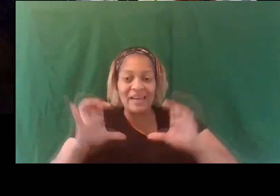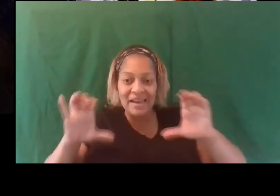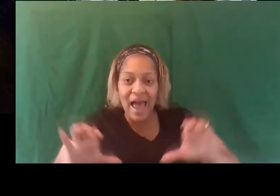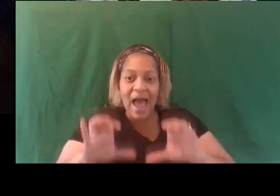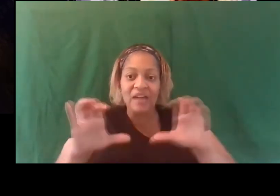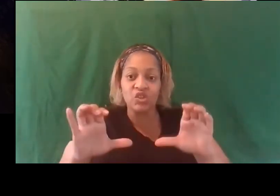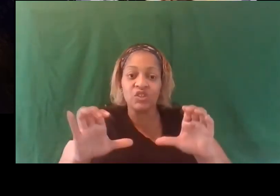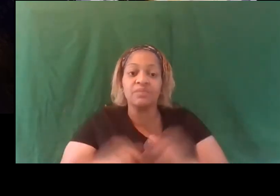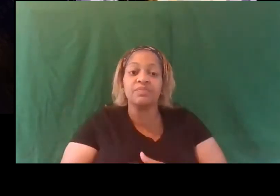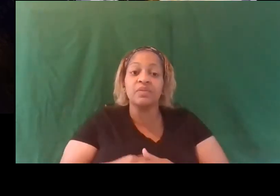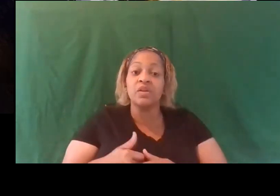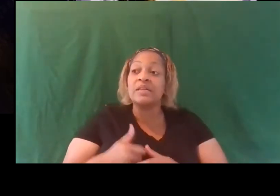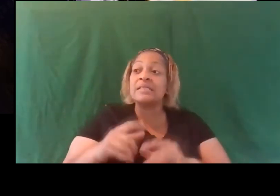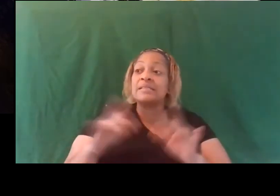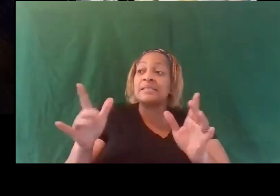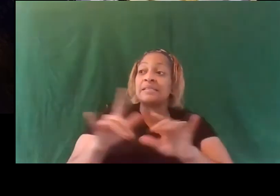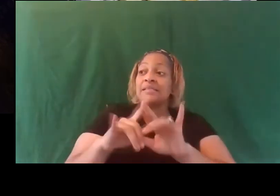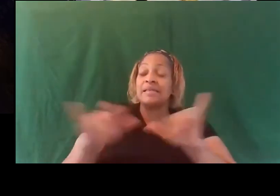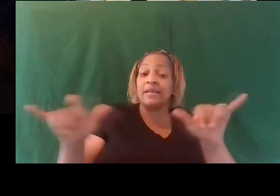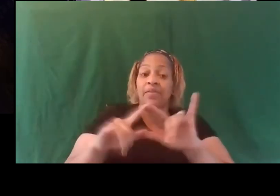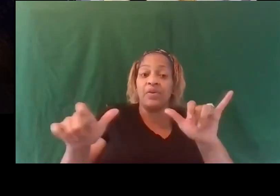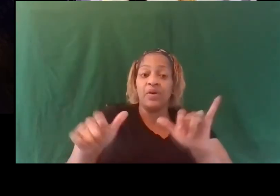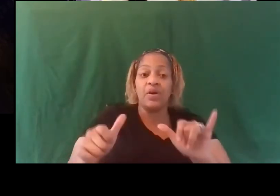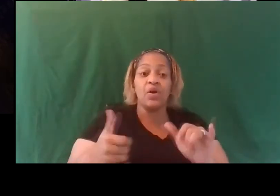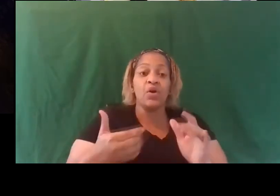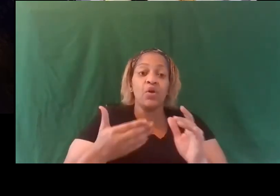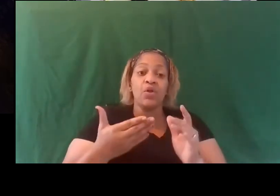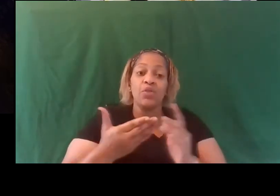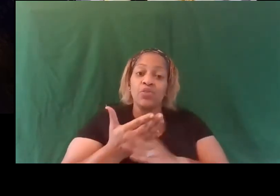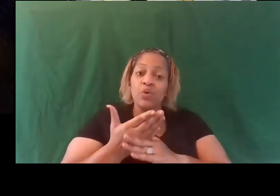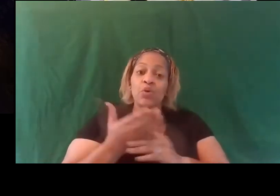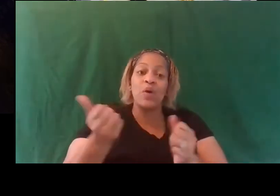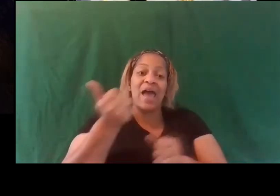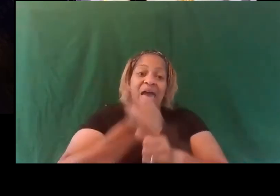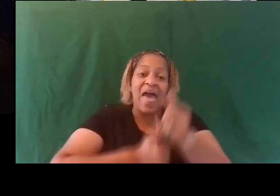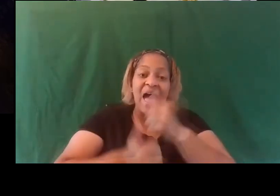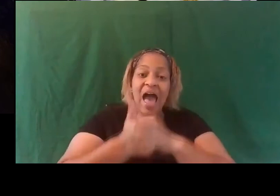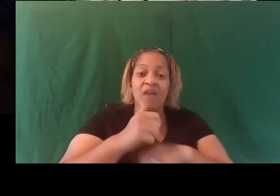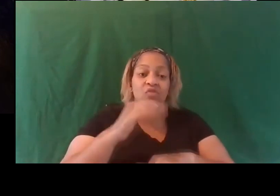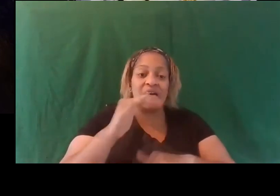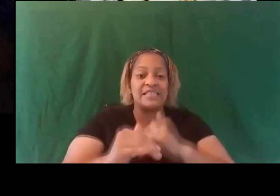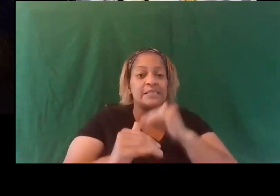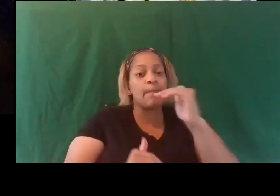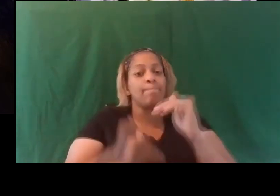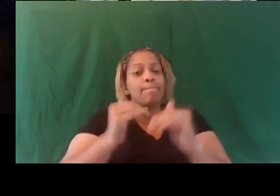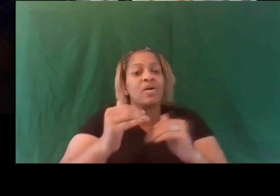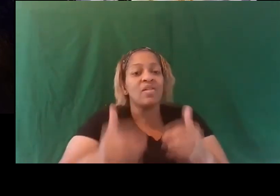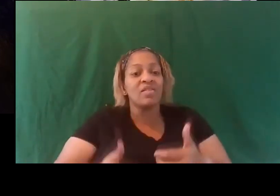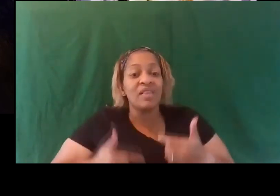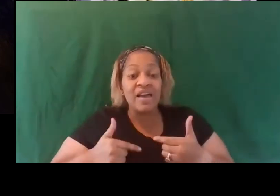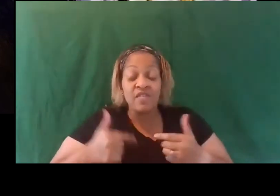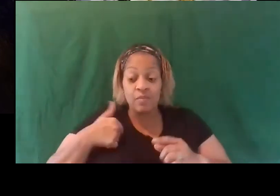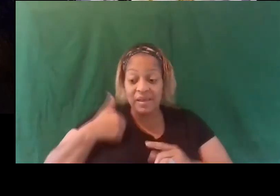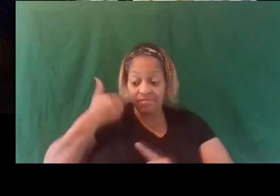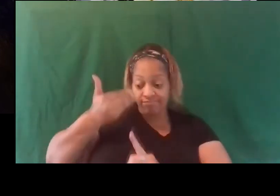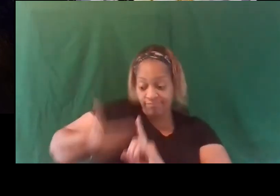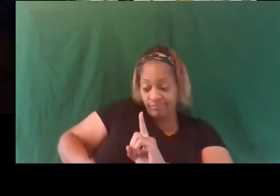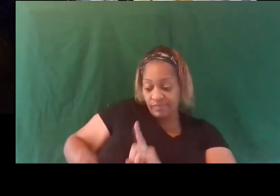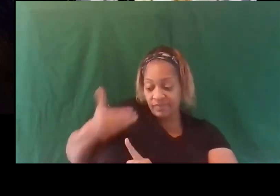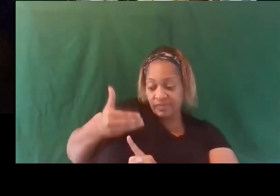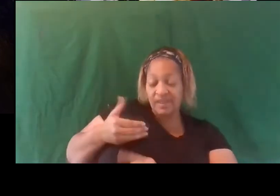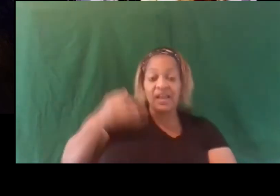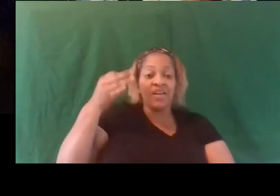Together, throughout every step of life, I am